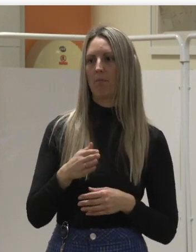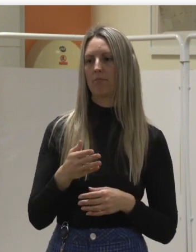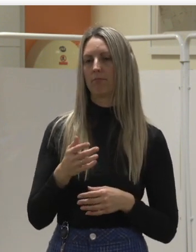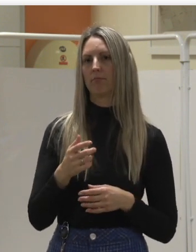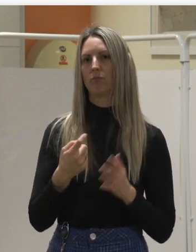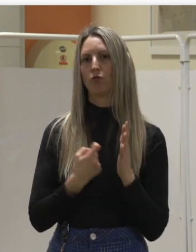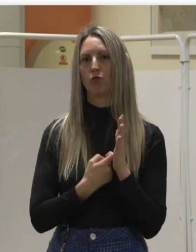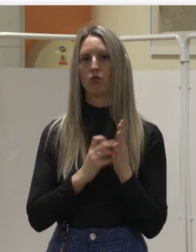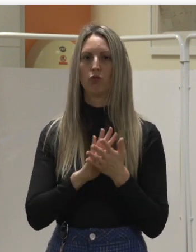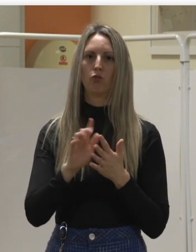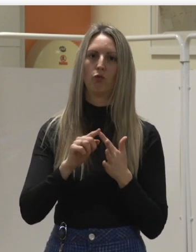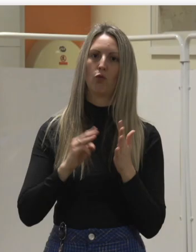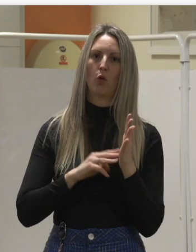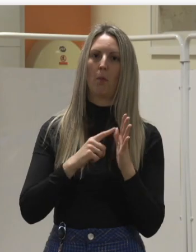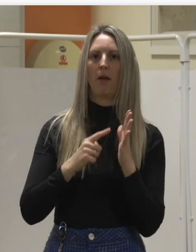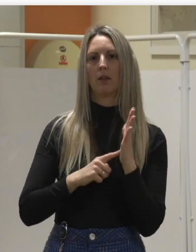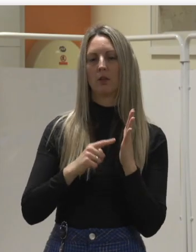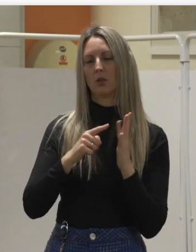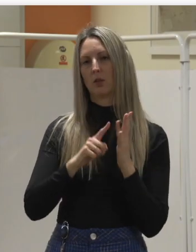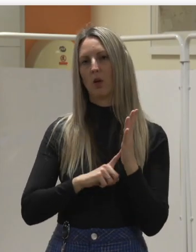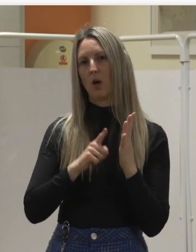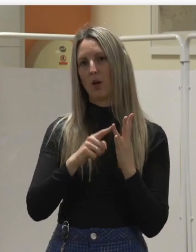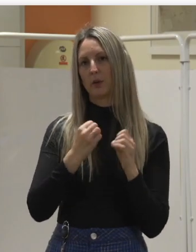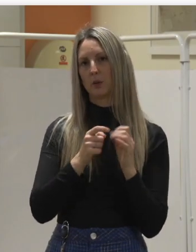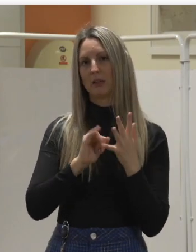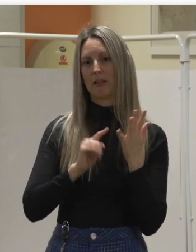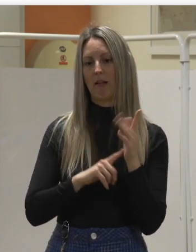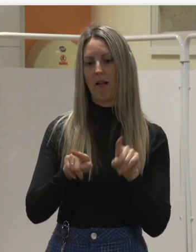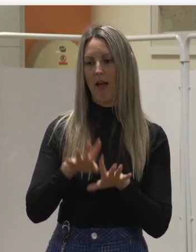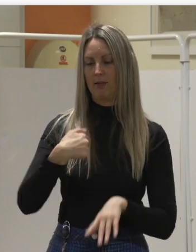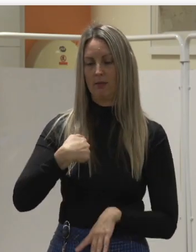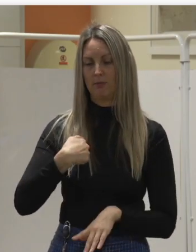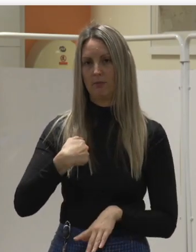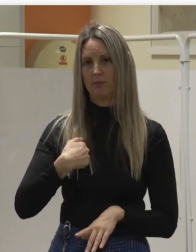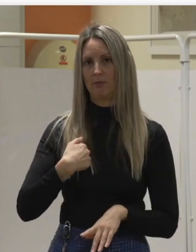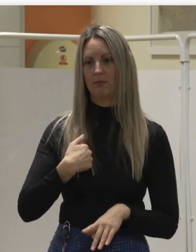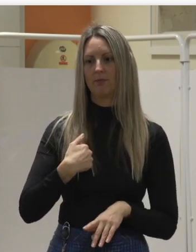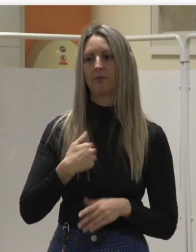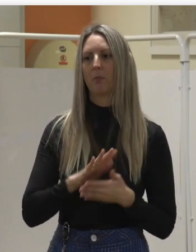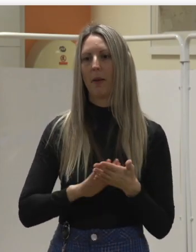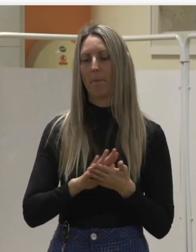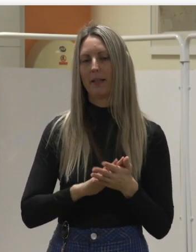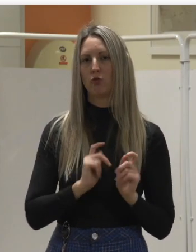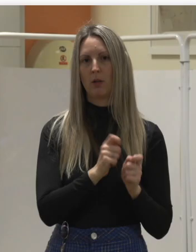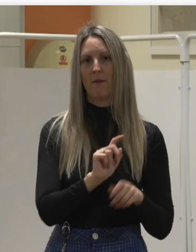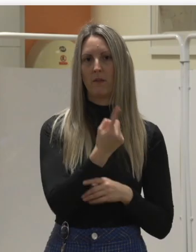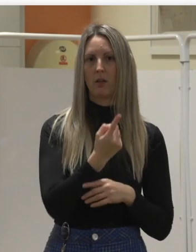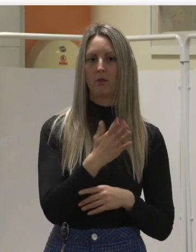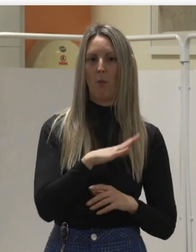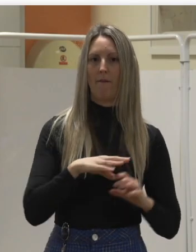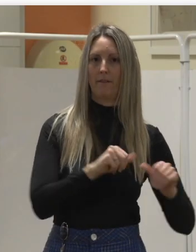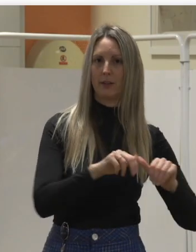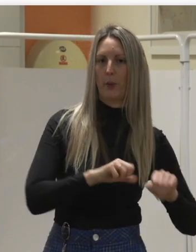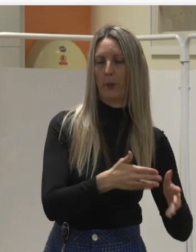and it's something else, then we can help in to address those issues. But then if it is fibromyalgia, they